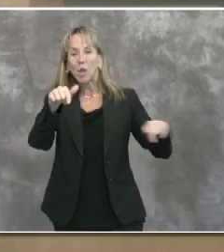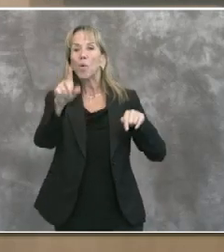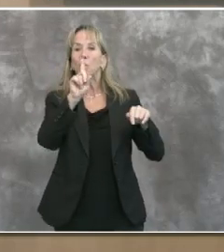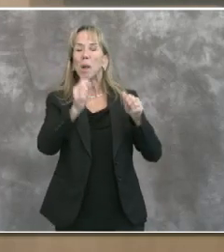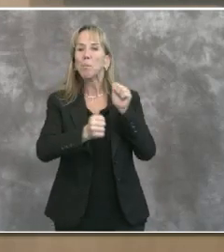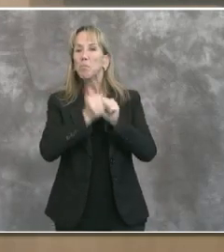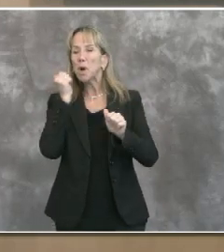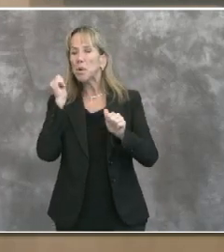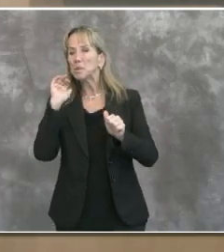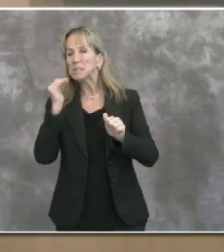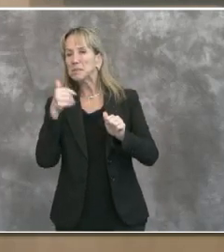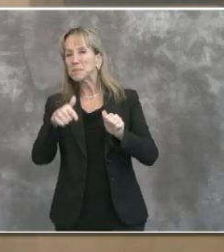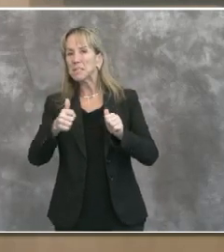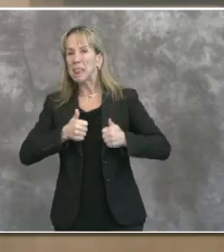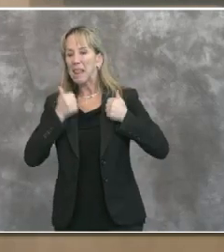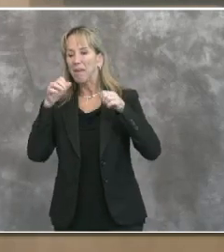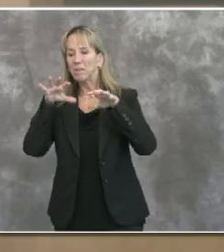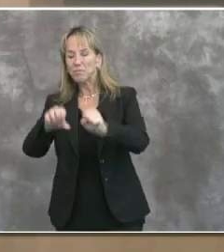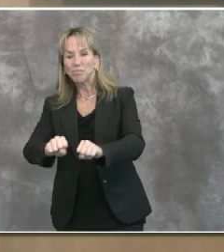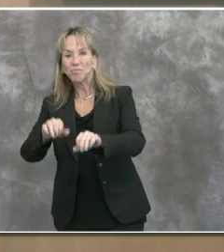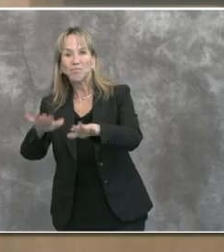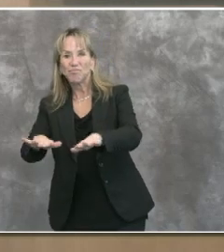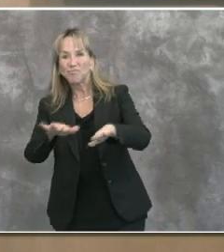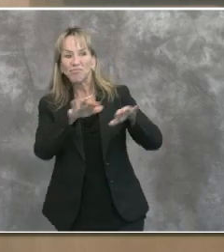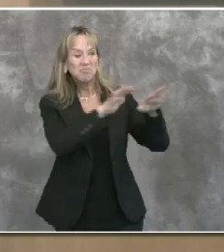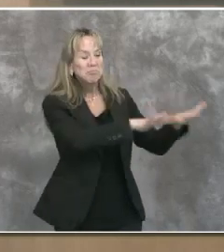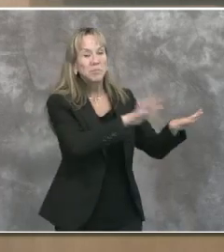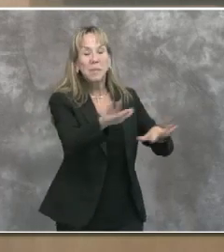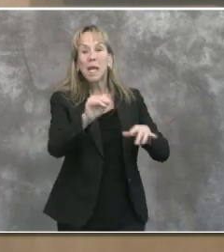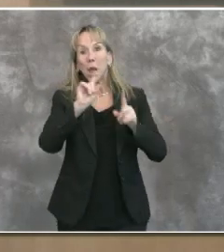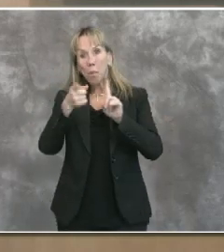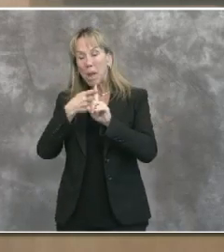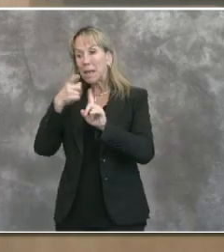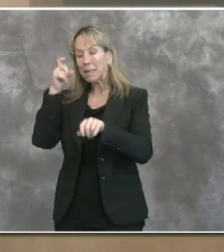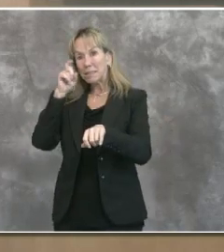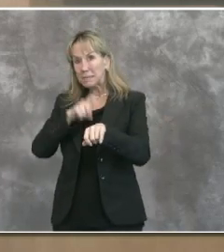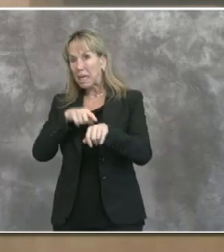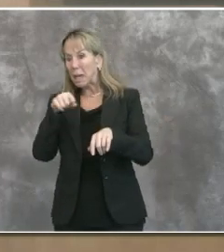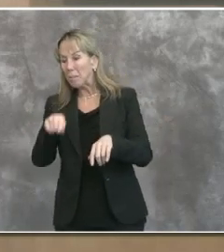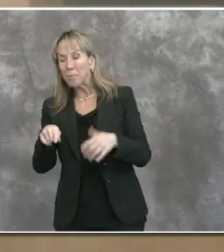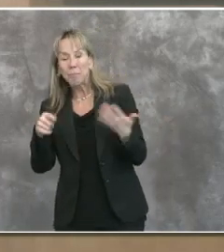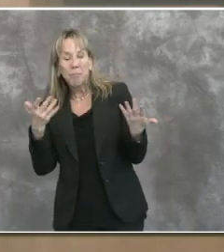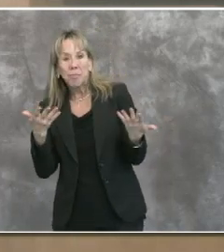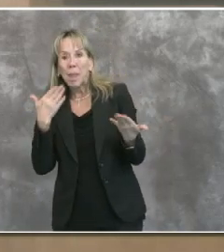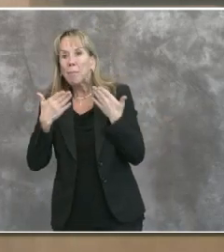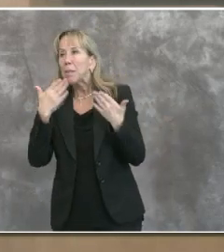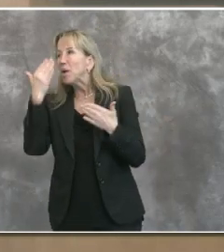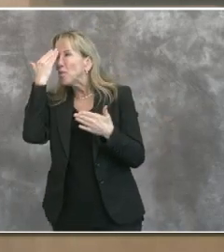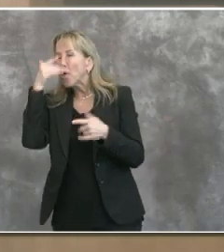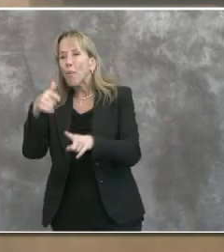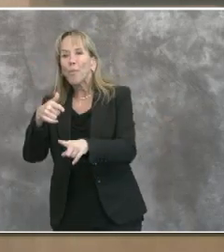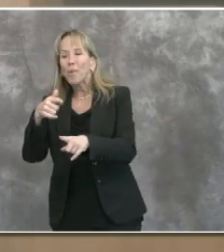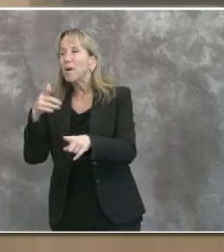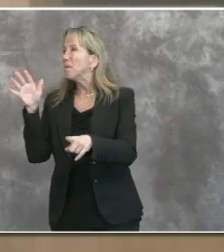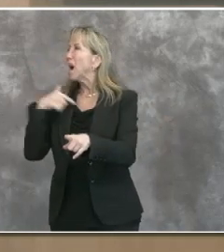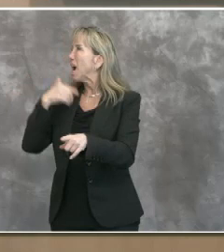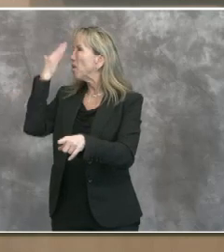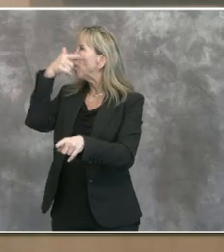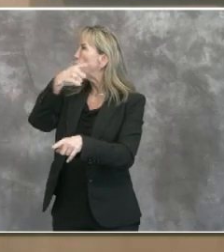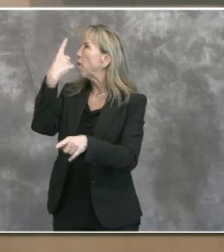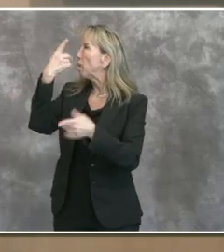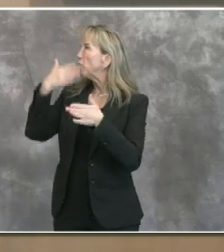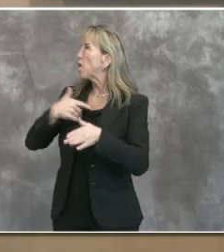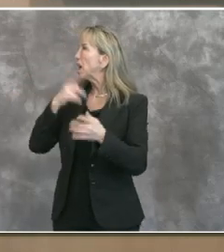living in, and we know how to sort of track people down when a homeless individual may only know the first name of somebody or just the general